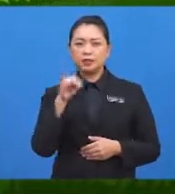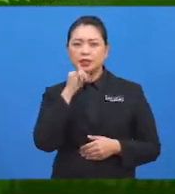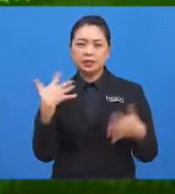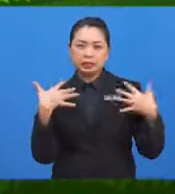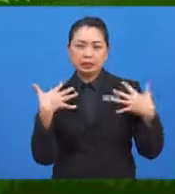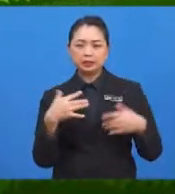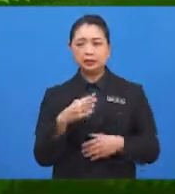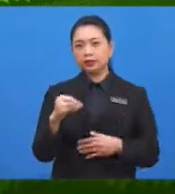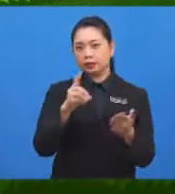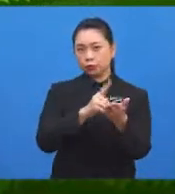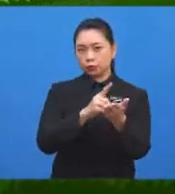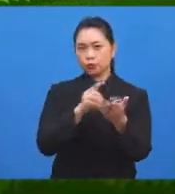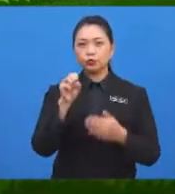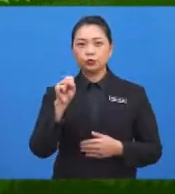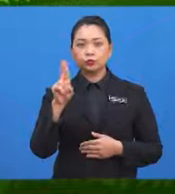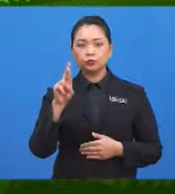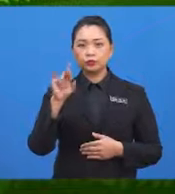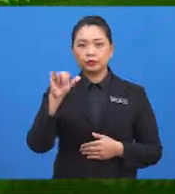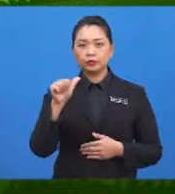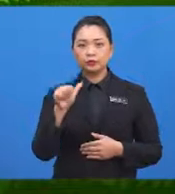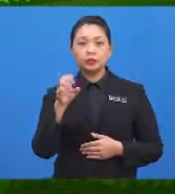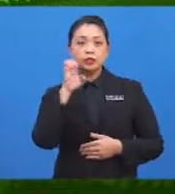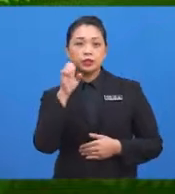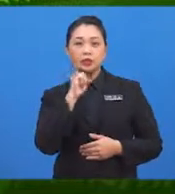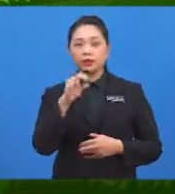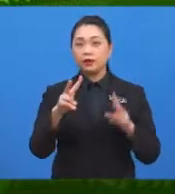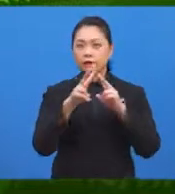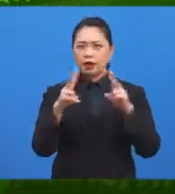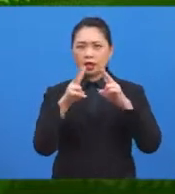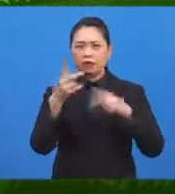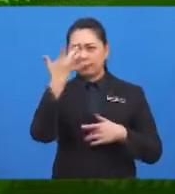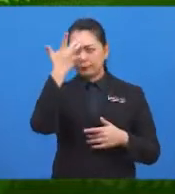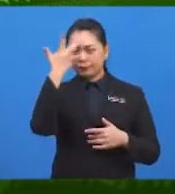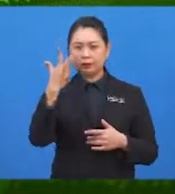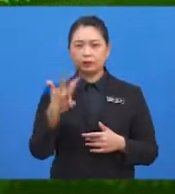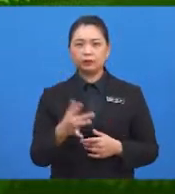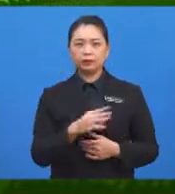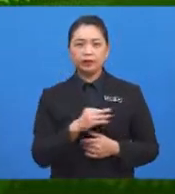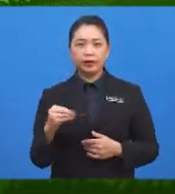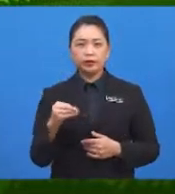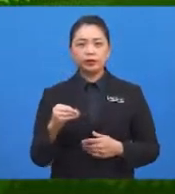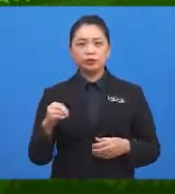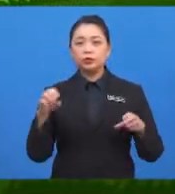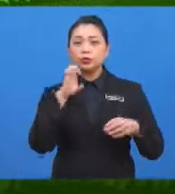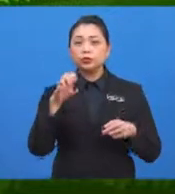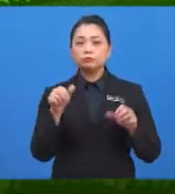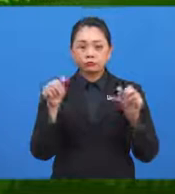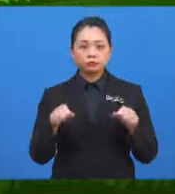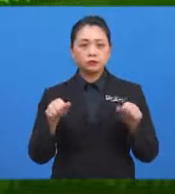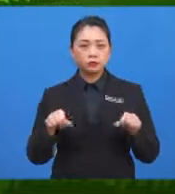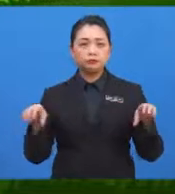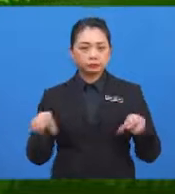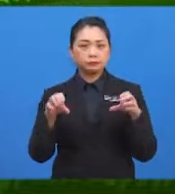And Dr. Suraya, wow, she is very brilliant. She managed to create that big